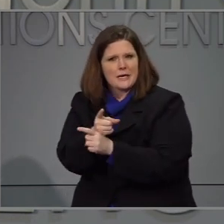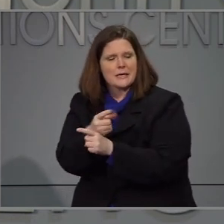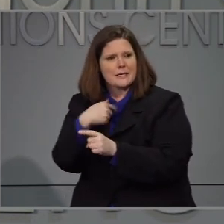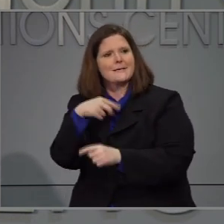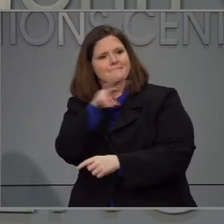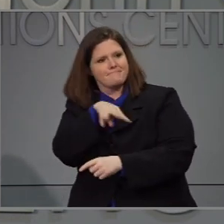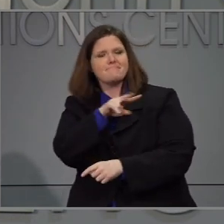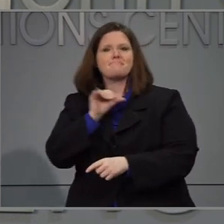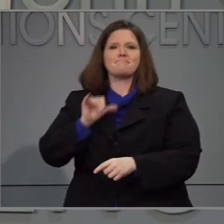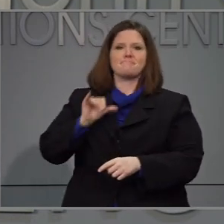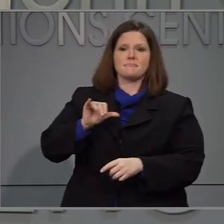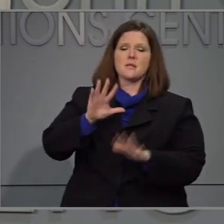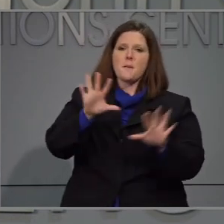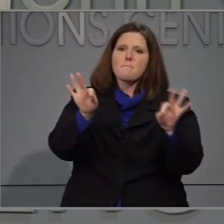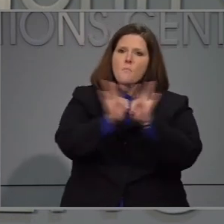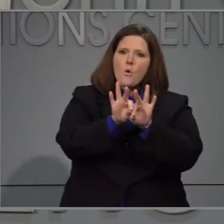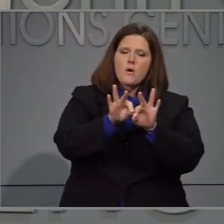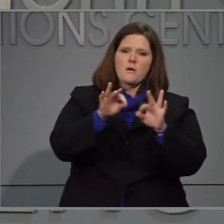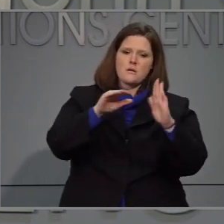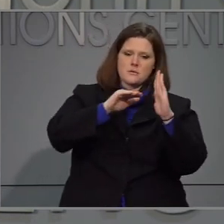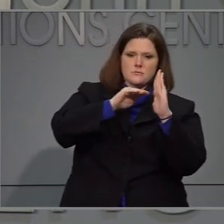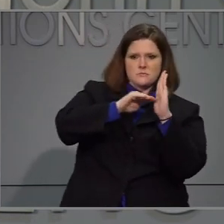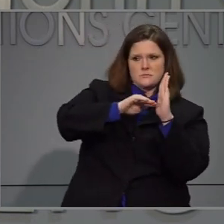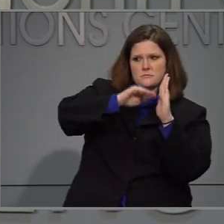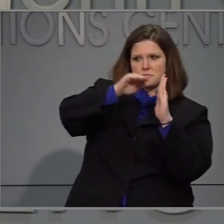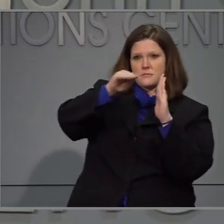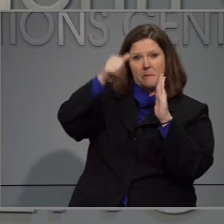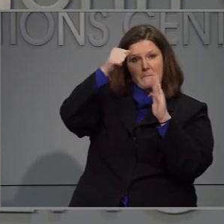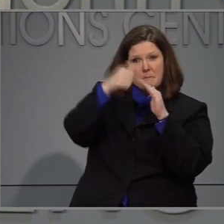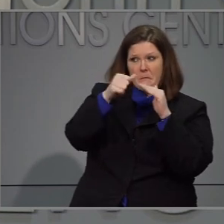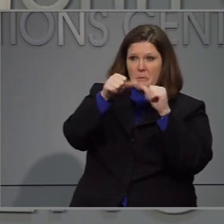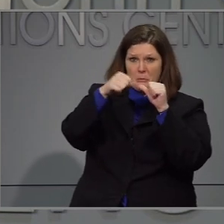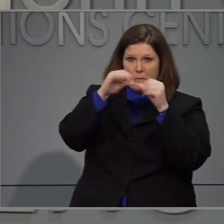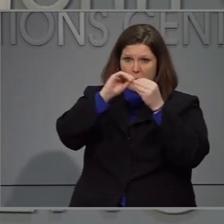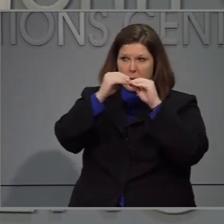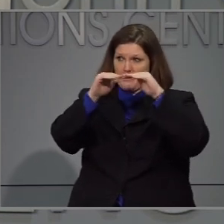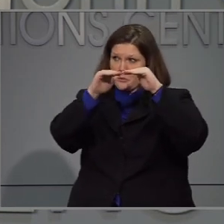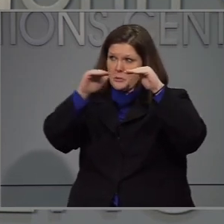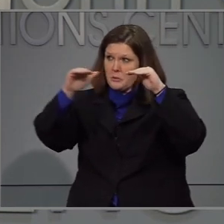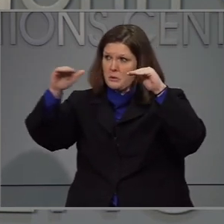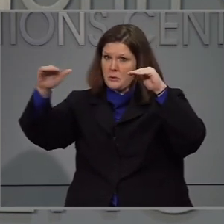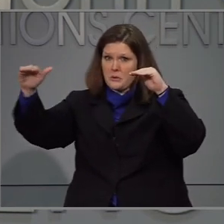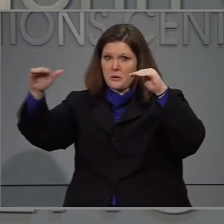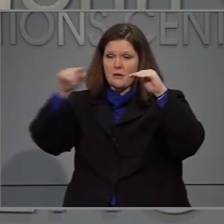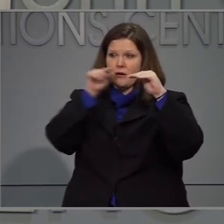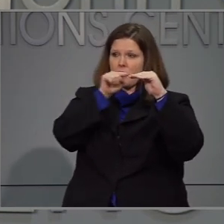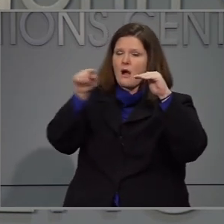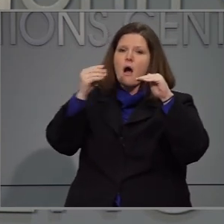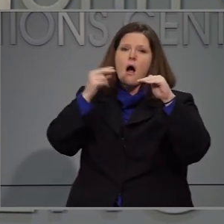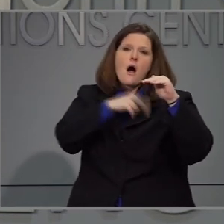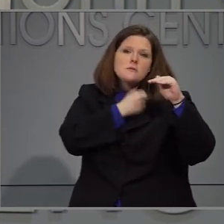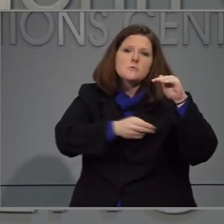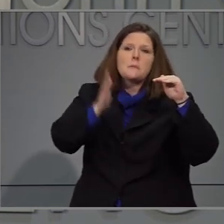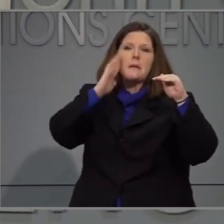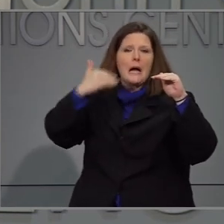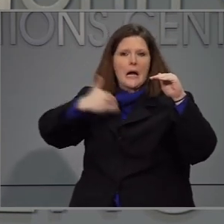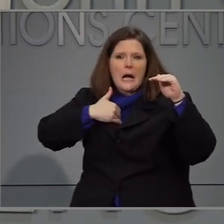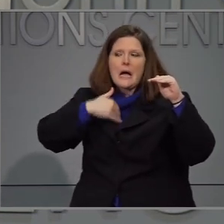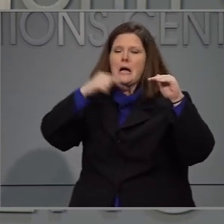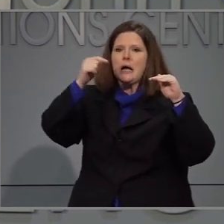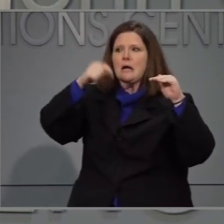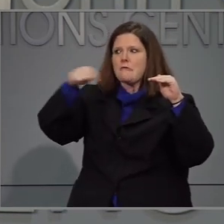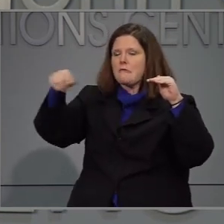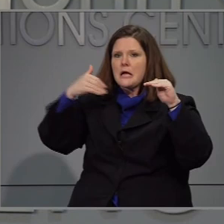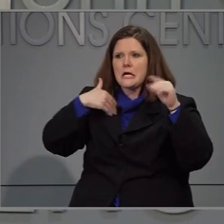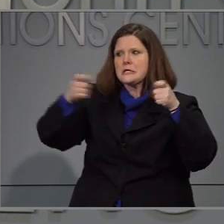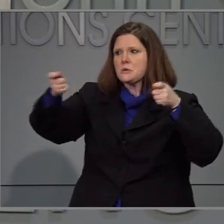work hard to flatten this curve and to keep our trends where we want to go, we can begin this phase one process next week